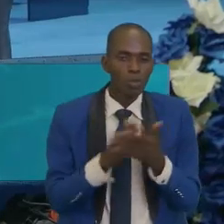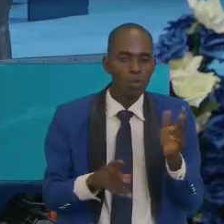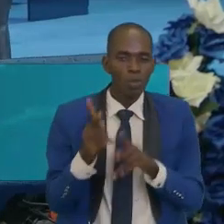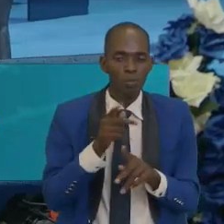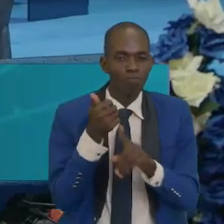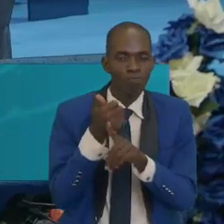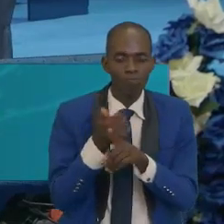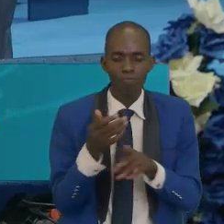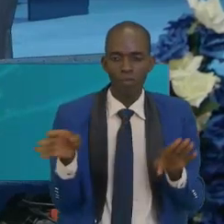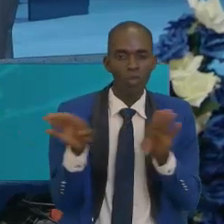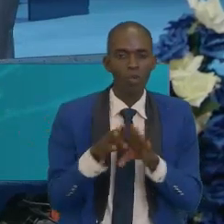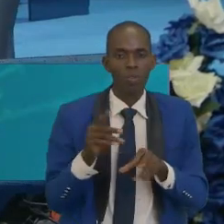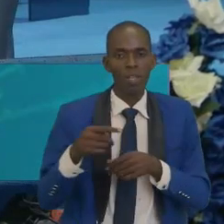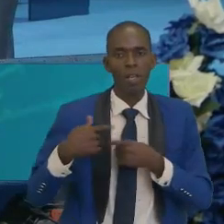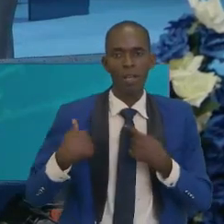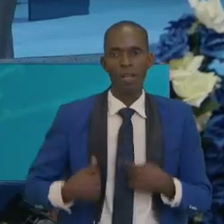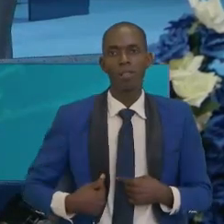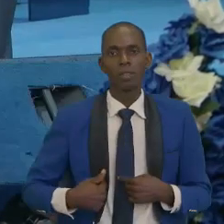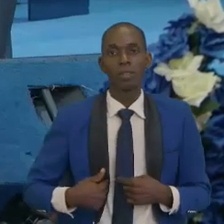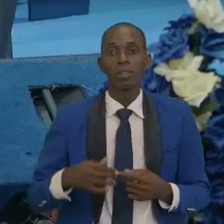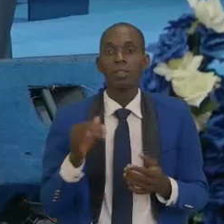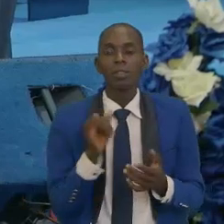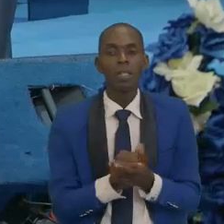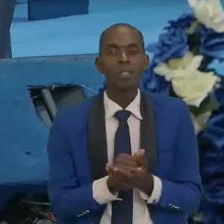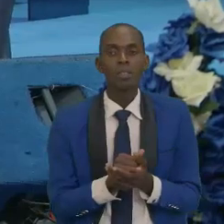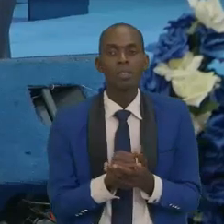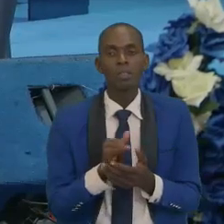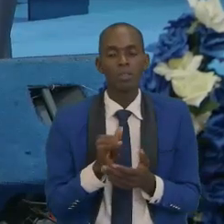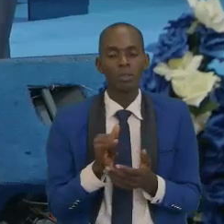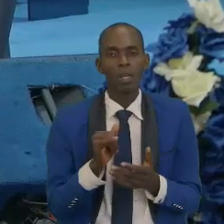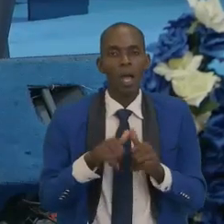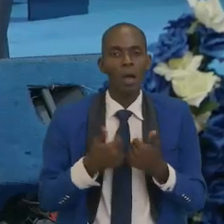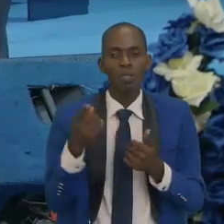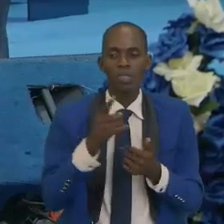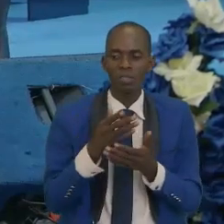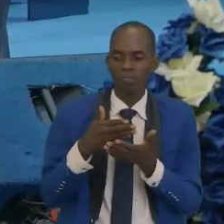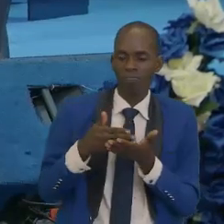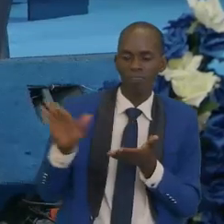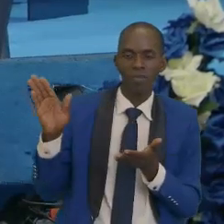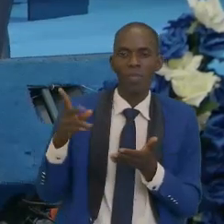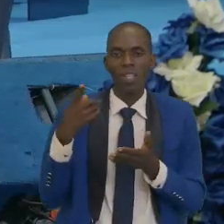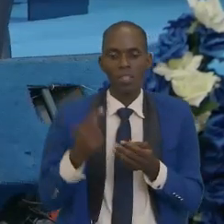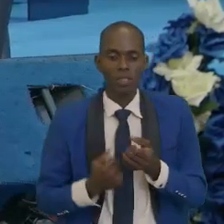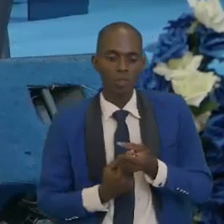hearts. And so they reject the assistance of heaven.